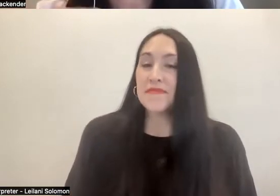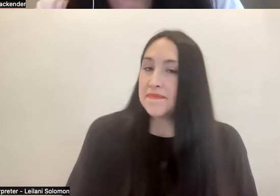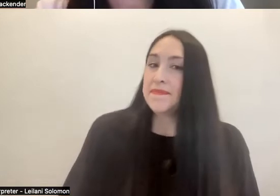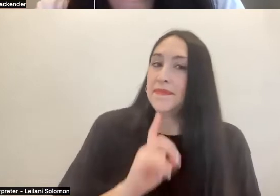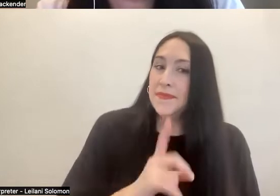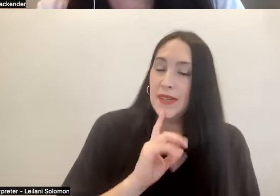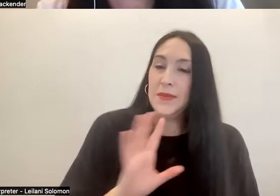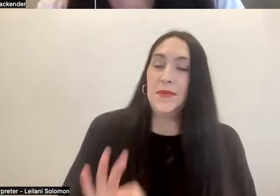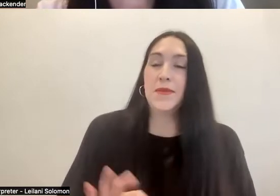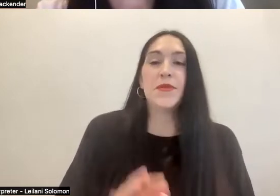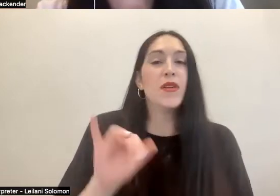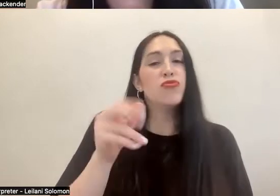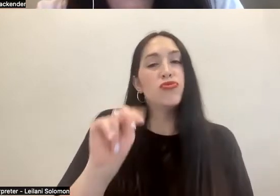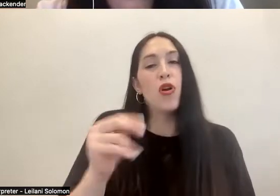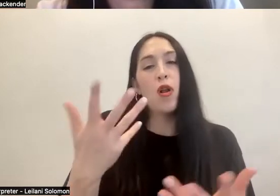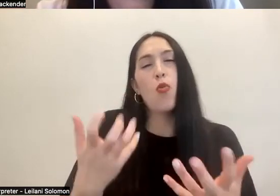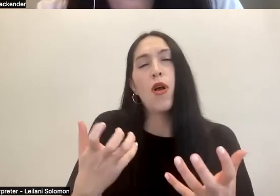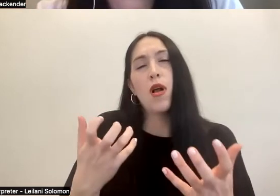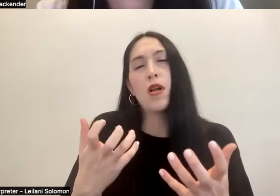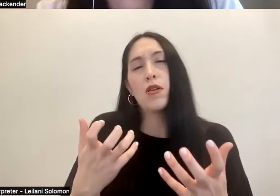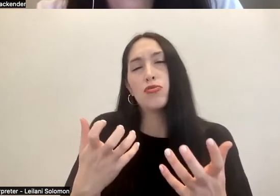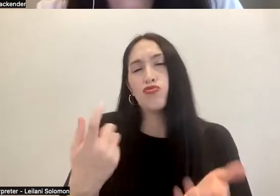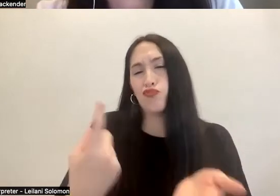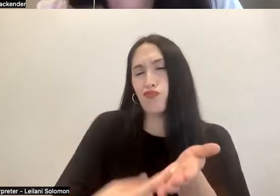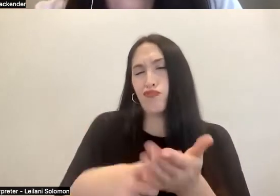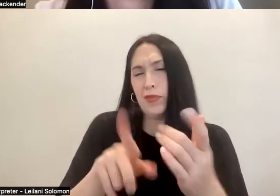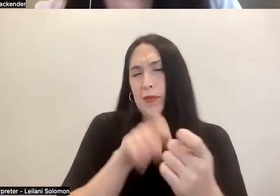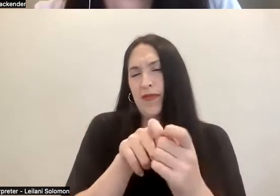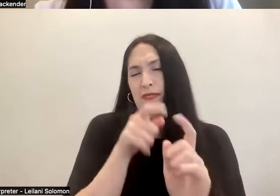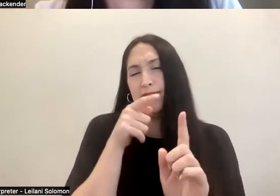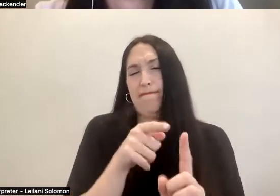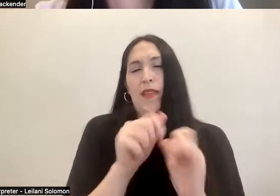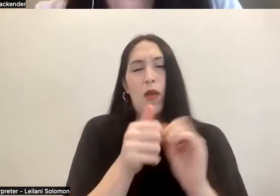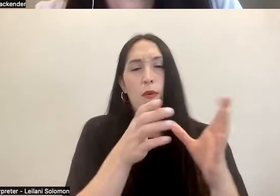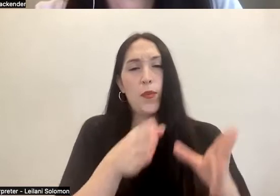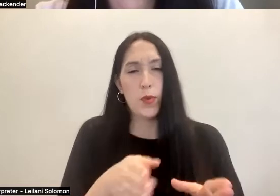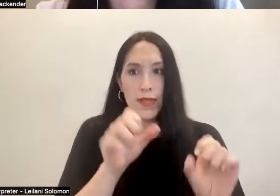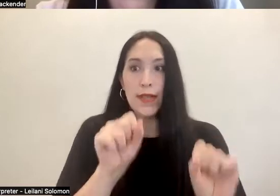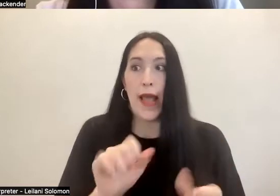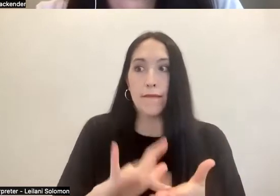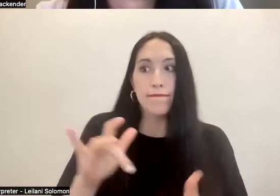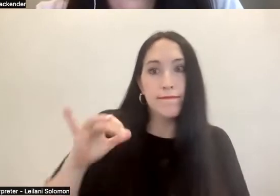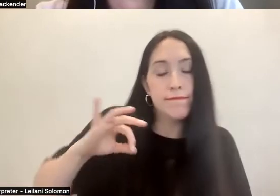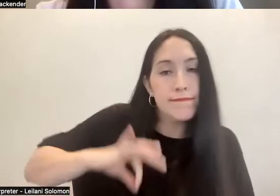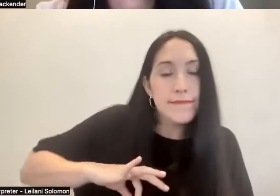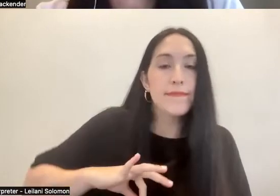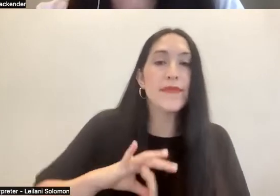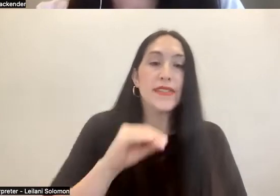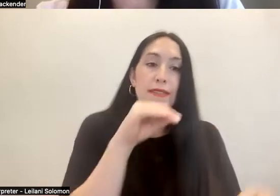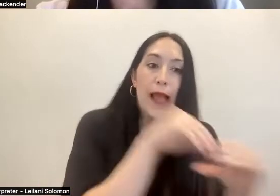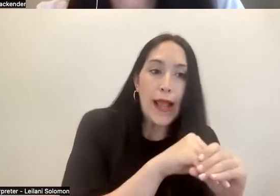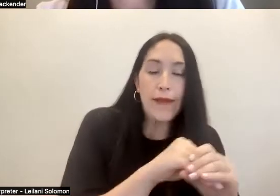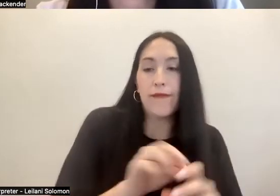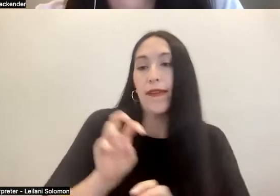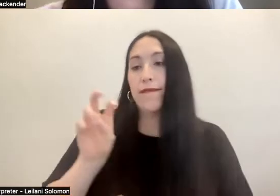want to kind of talk about, specifically how an individual can take advantage of saving investing in the disability community, right? Because this is